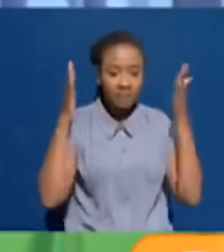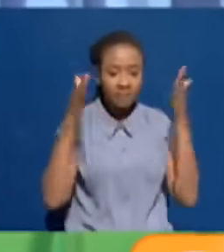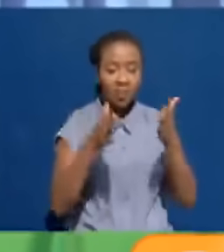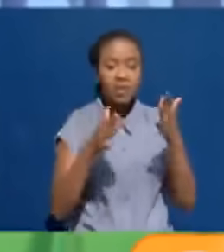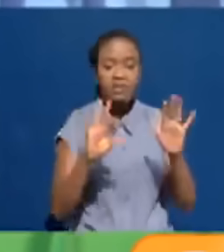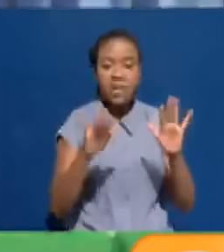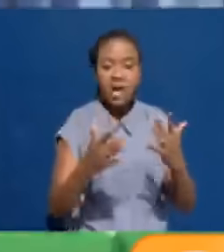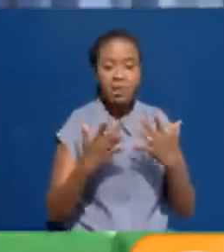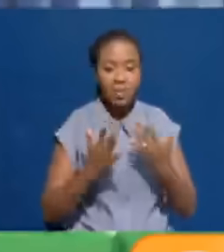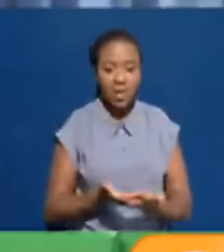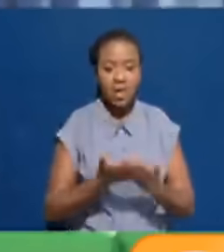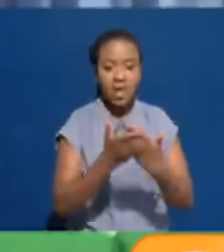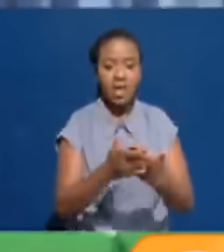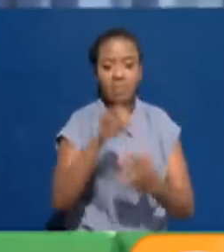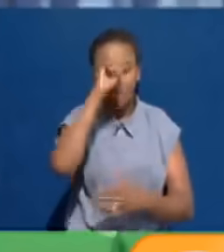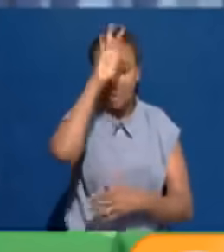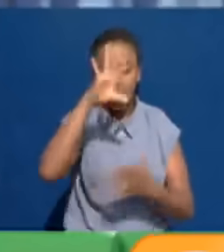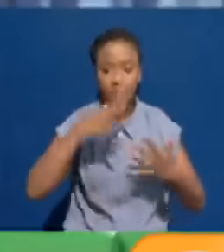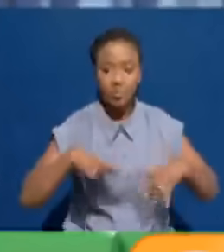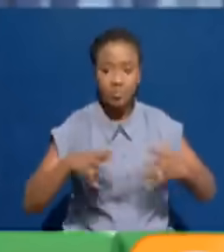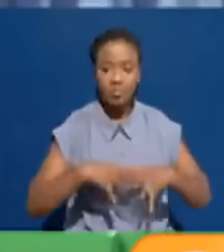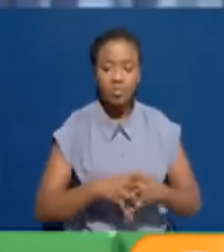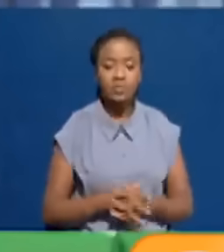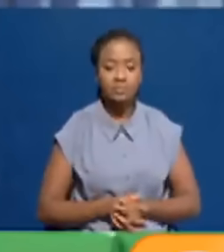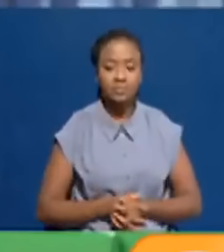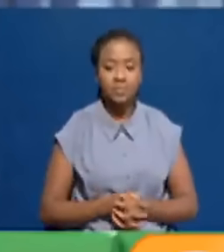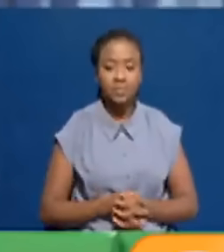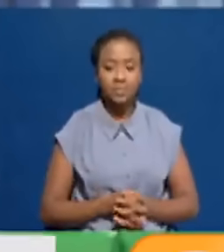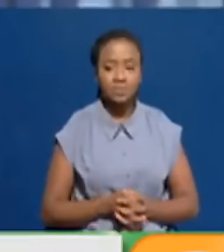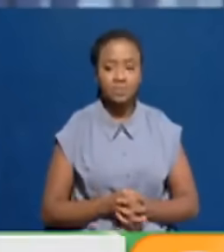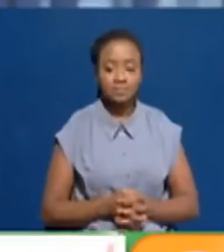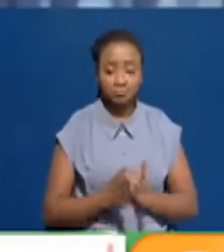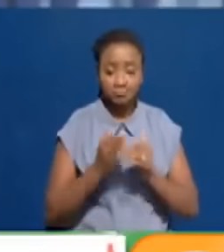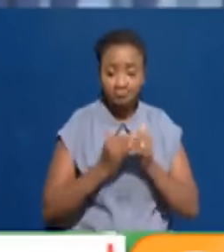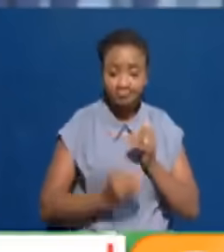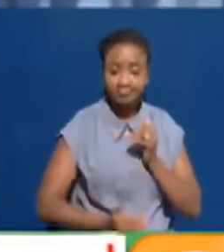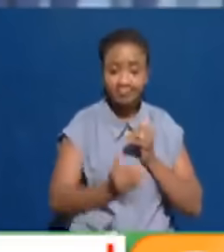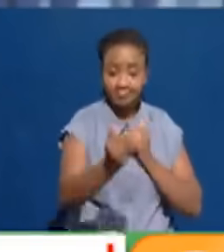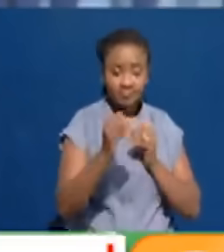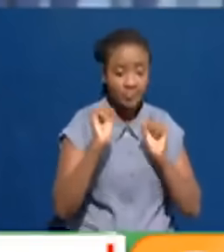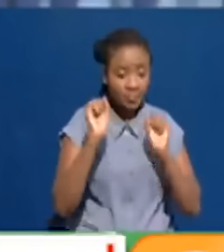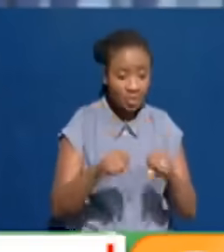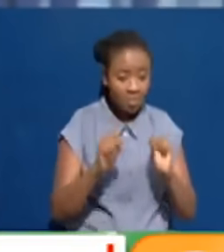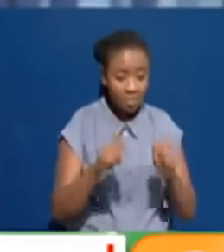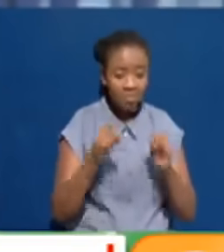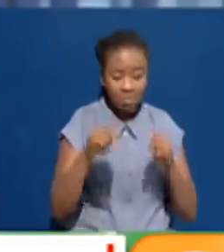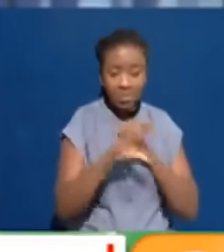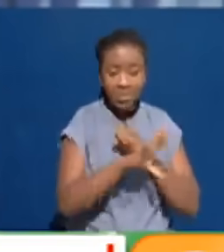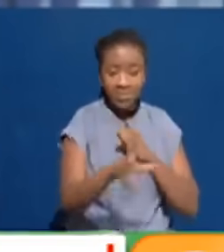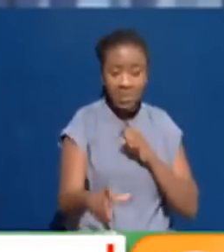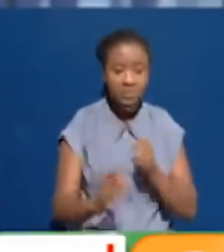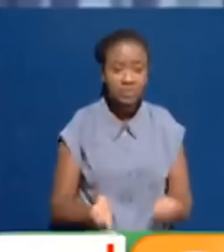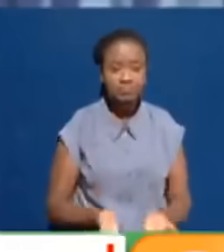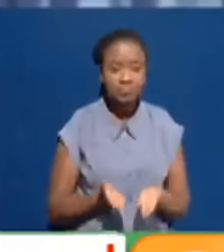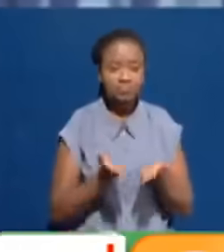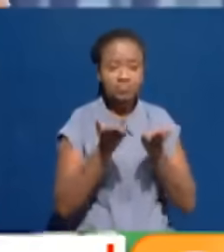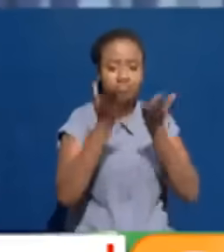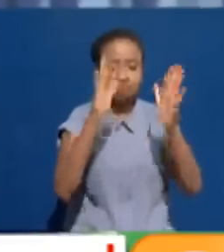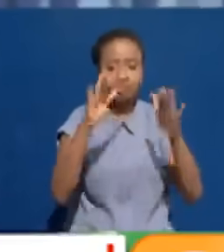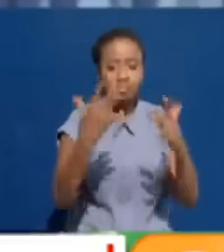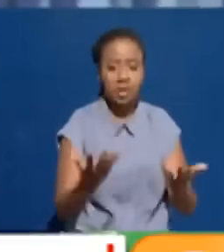the people of Kiambu. Moving forward, Your Excellency, that the only way this county can find progress